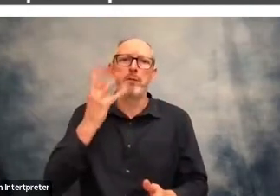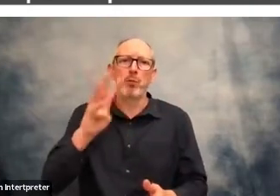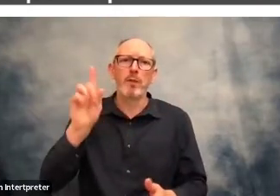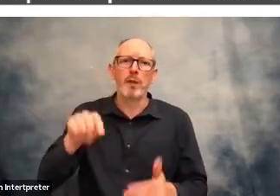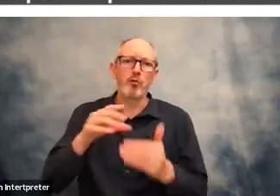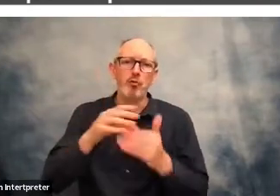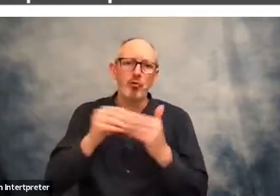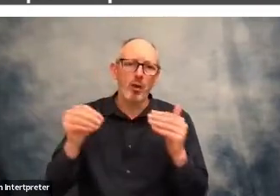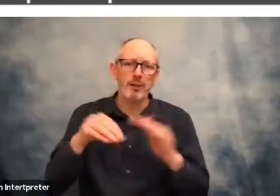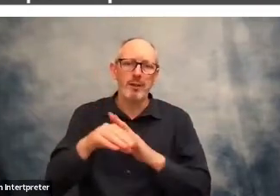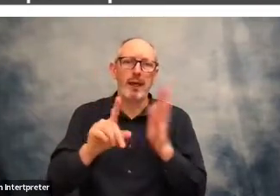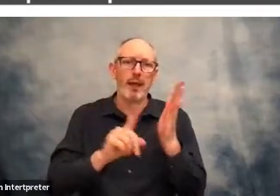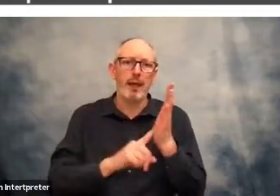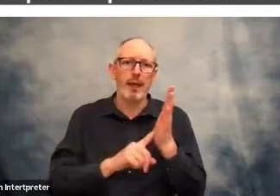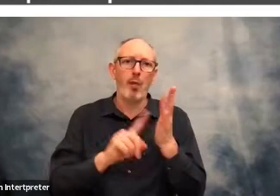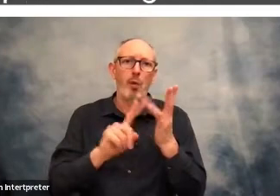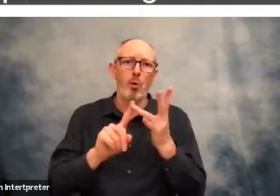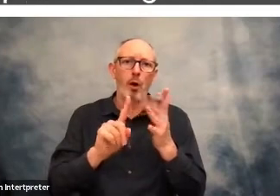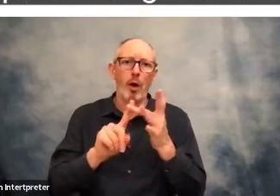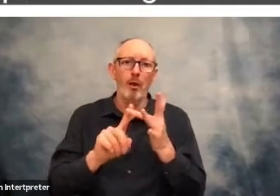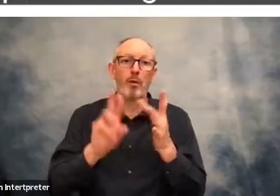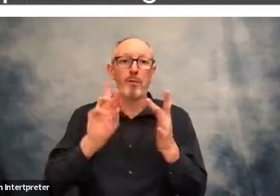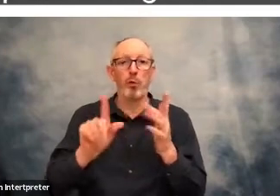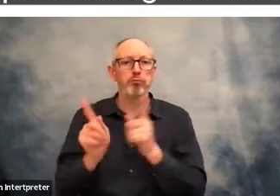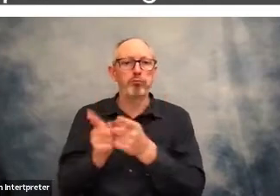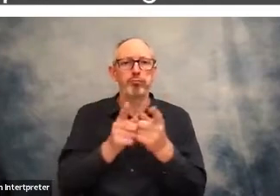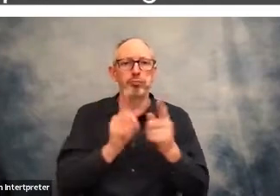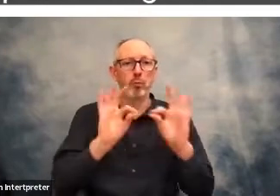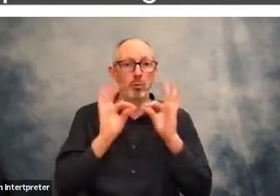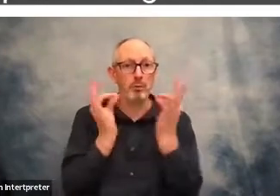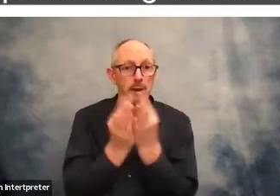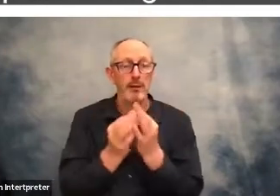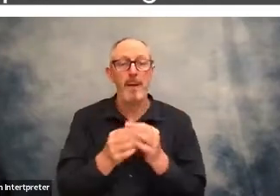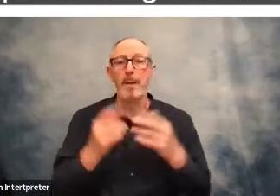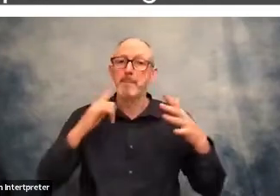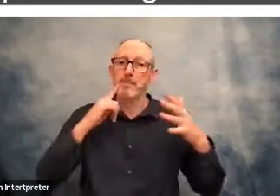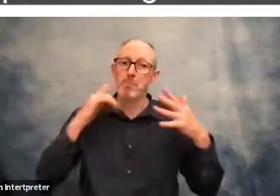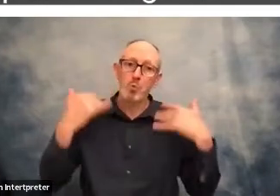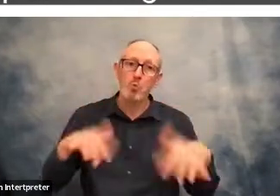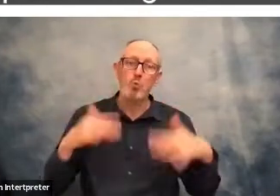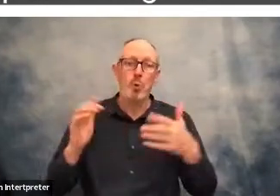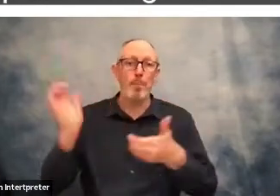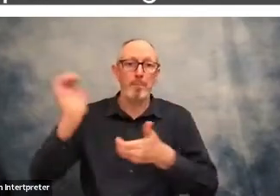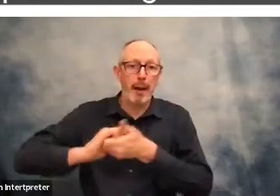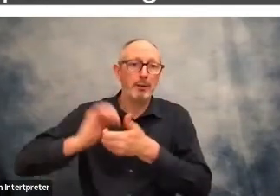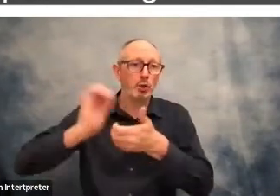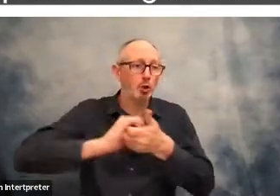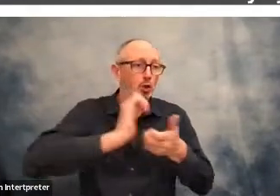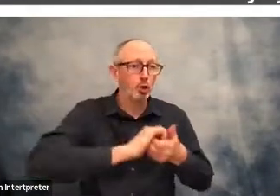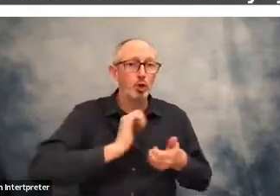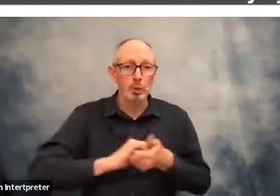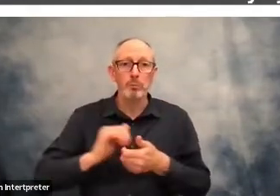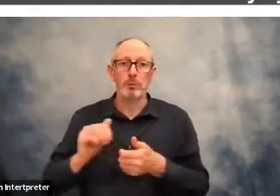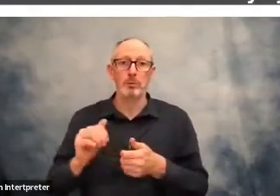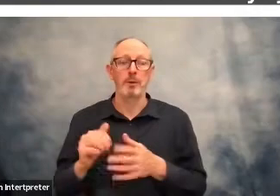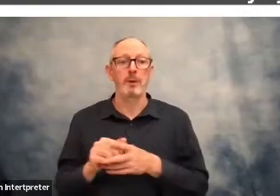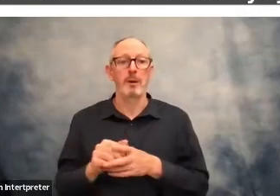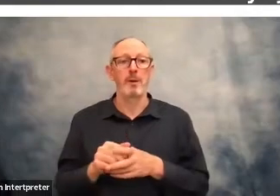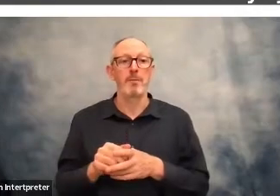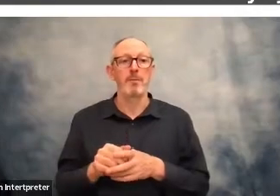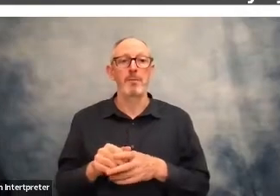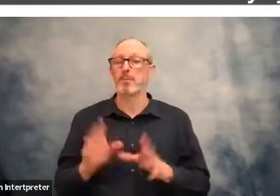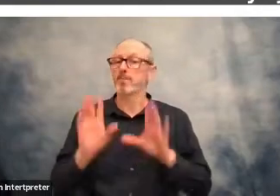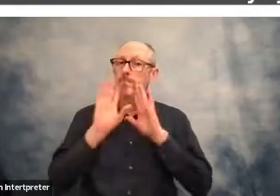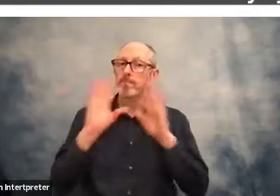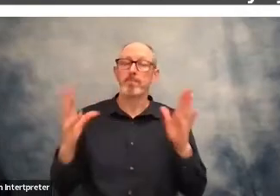22 units at our current price point from users and organizations, and have some amazing partnerships to bring this to market. What's really exciting is that as wheelchair